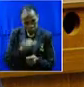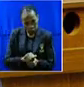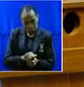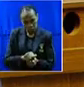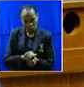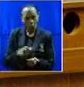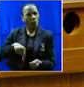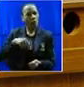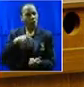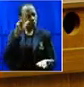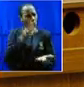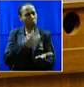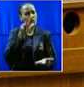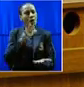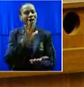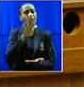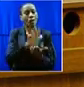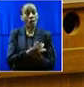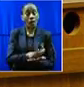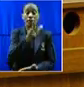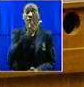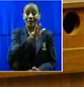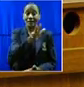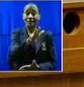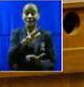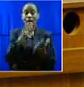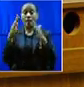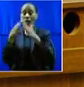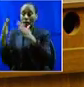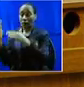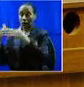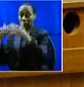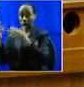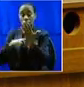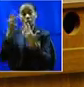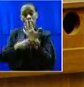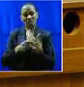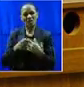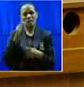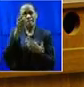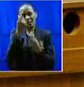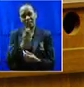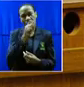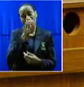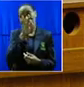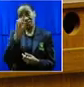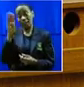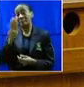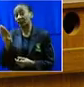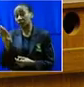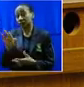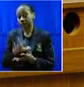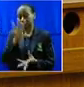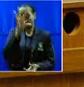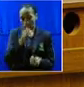we have gazetted 18 housing projects to the value of 130 billion, which together